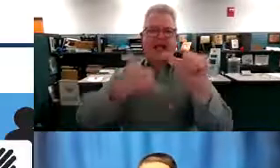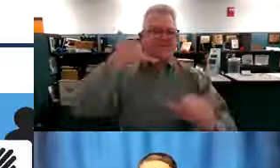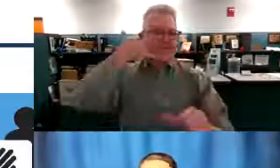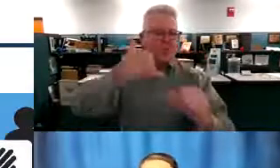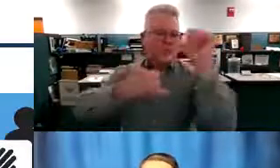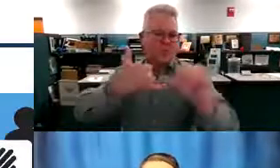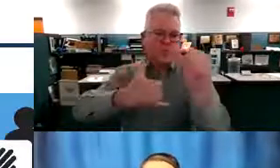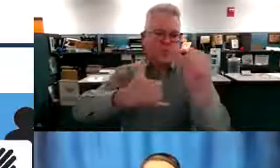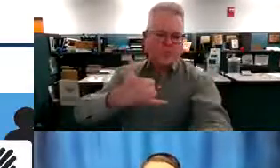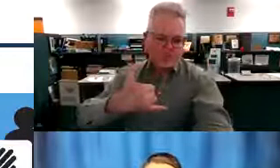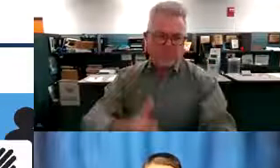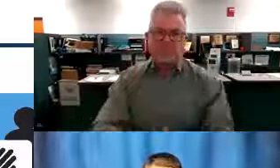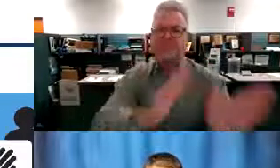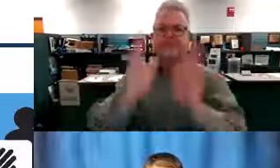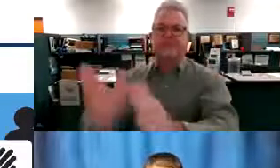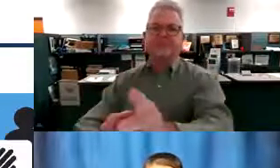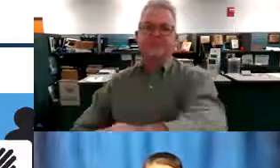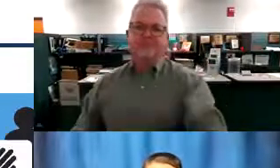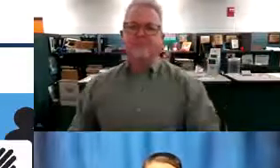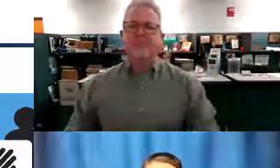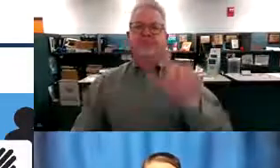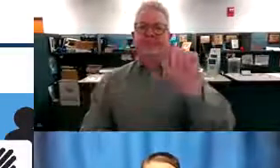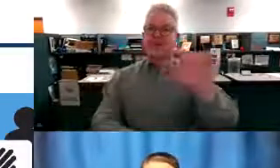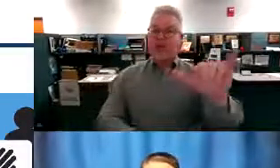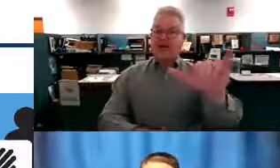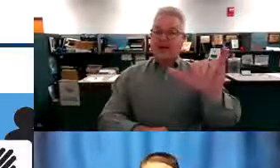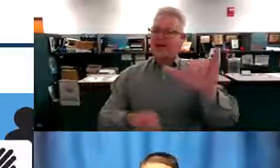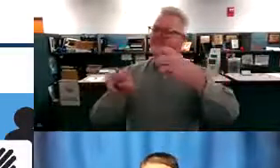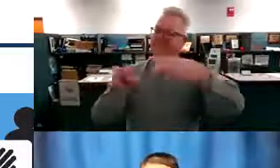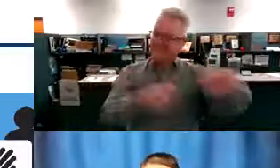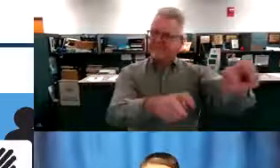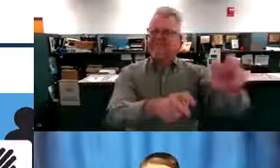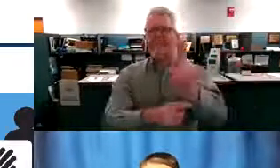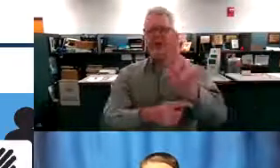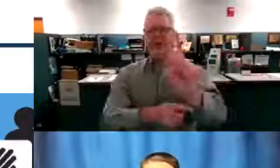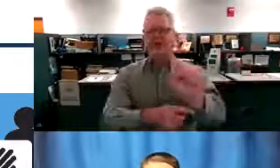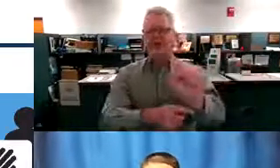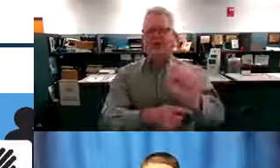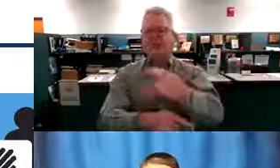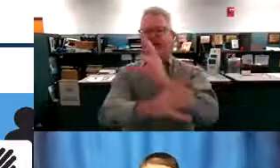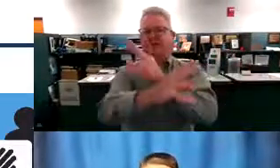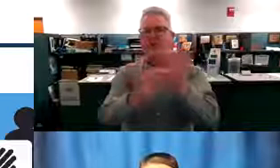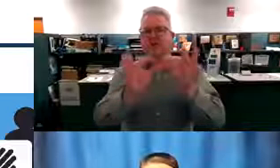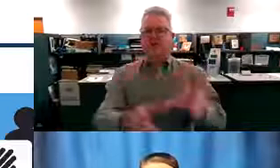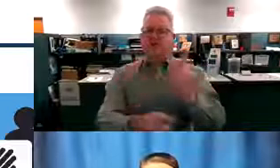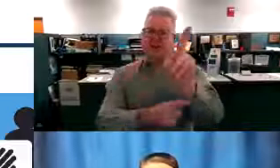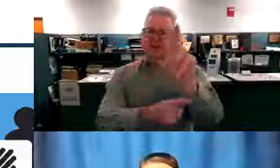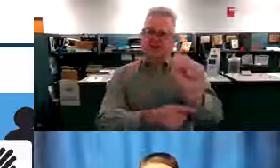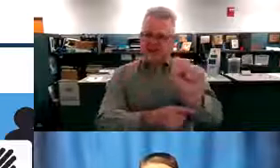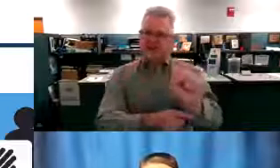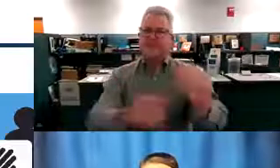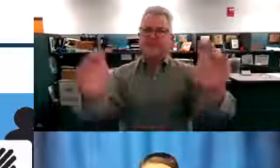have come to amplified phones. And then looking at the right-hand side, the TTY has also